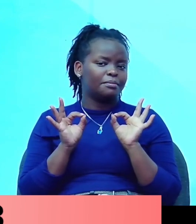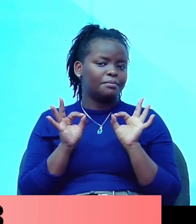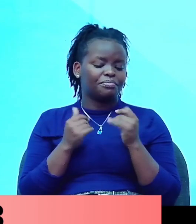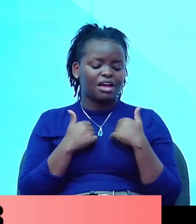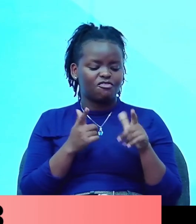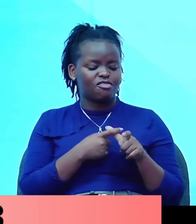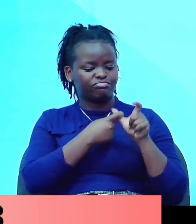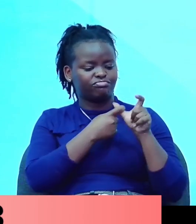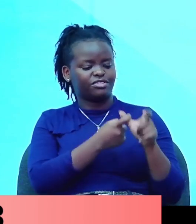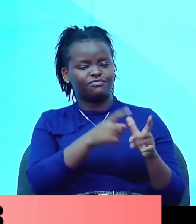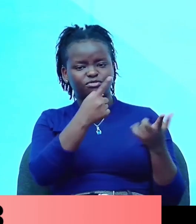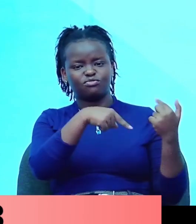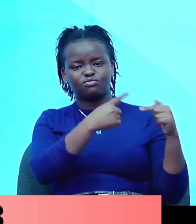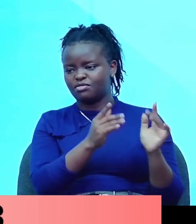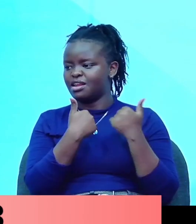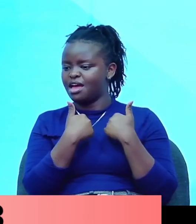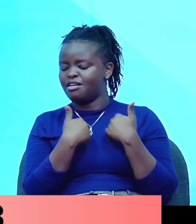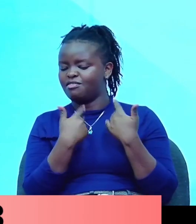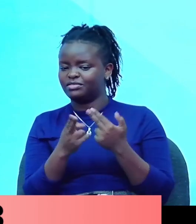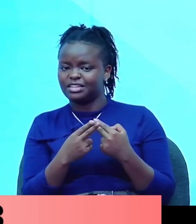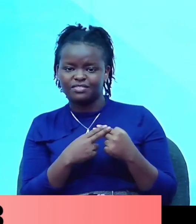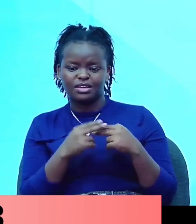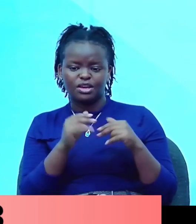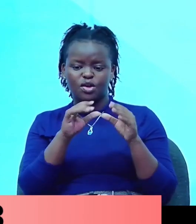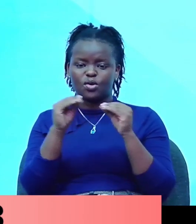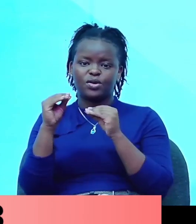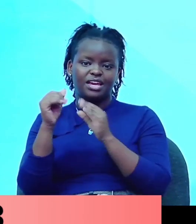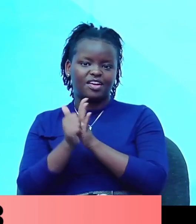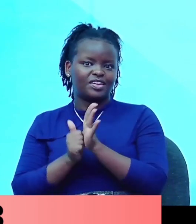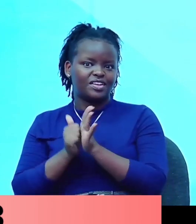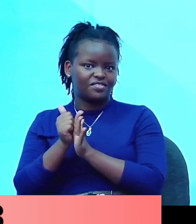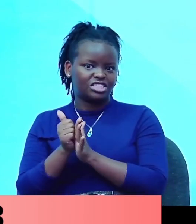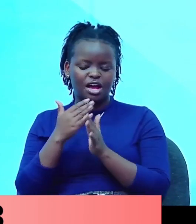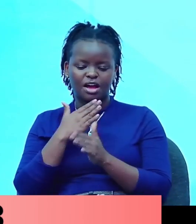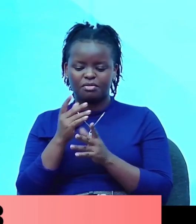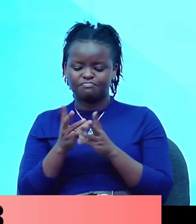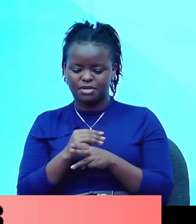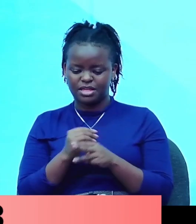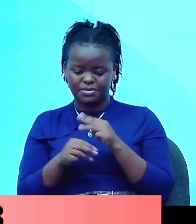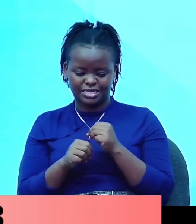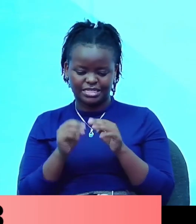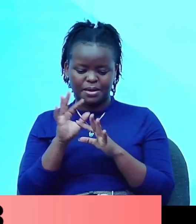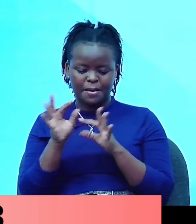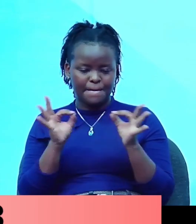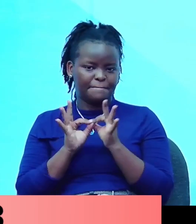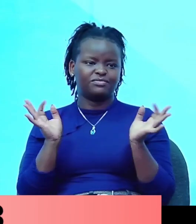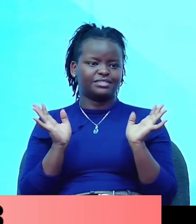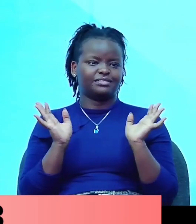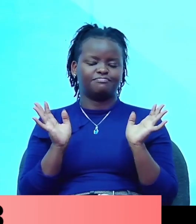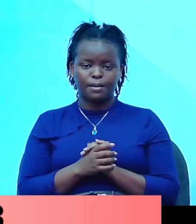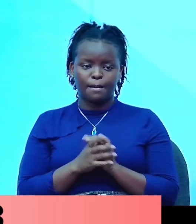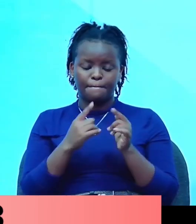won, the 1-bedroom apartment. Talking about kwenda Revvvisha, I'm just kupiga sababu hapo na their perfect partner or whatnot.